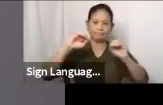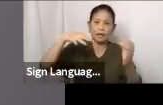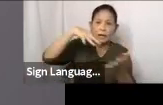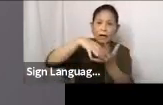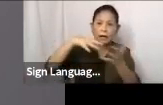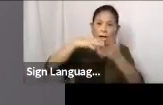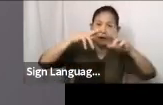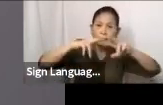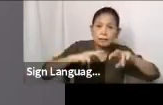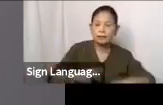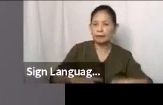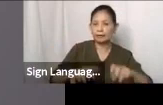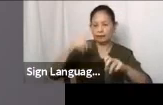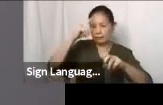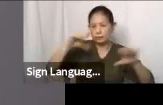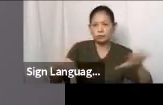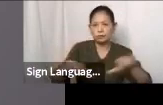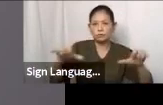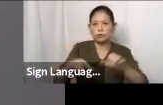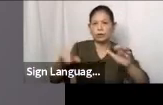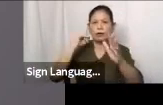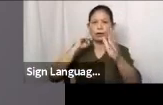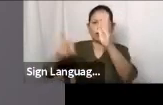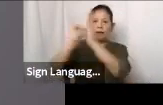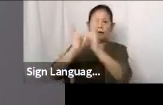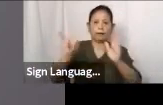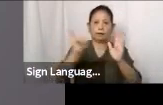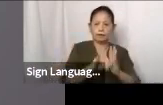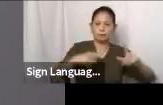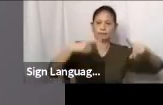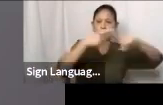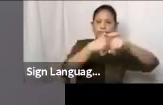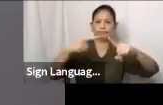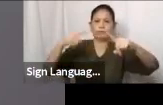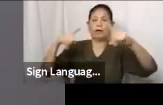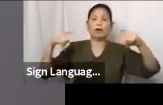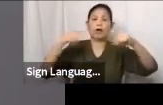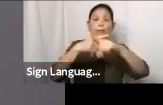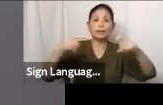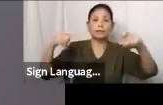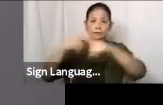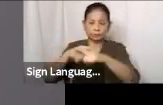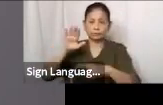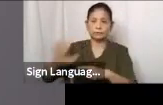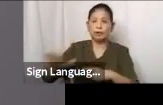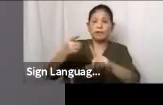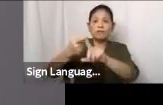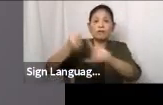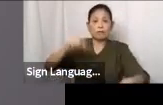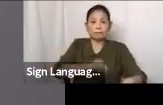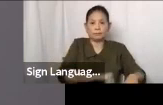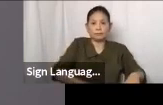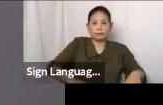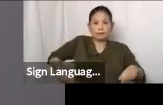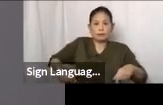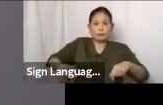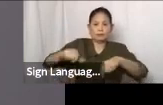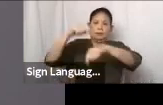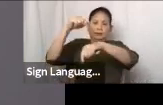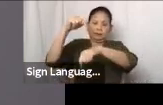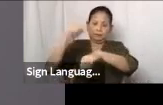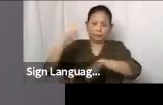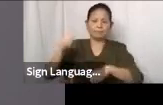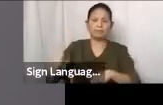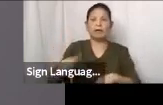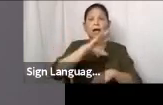to identify the complications faced by them during the surgical procedures. Different studies in other